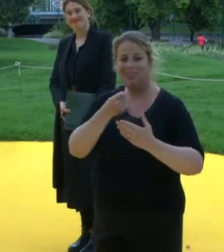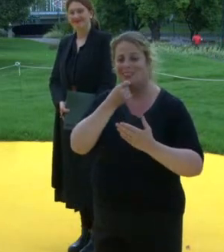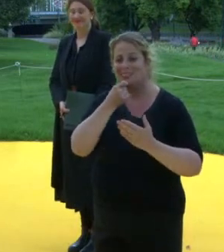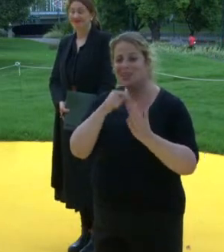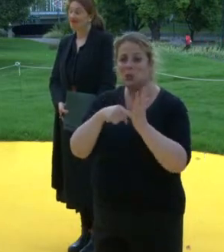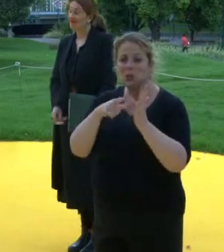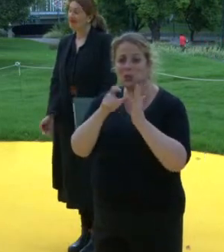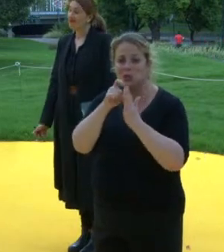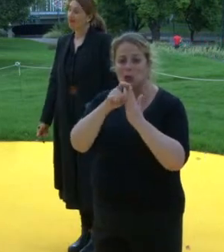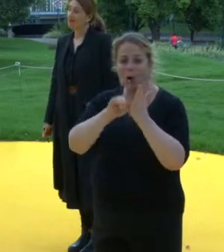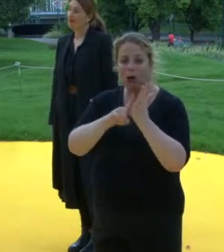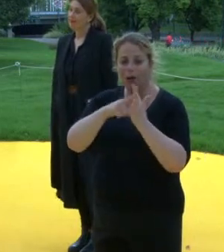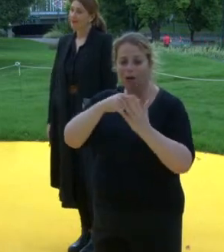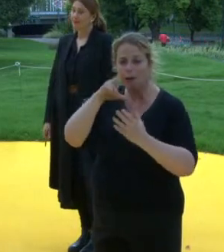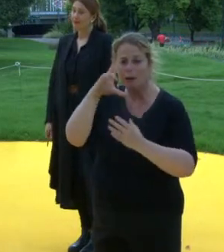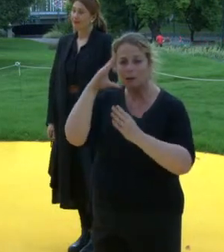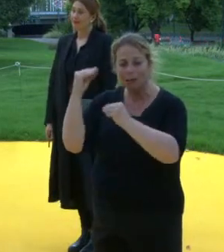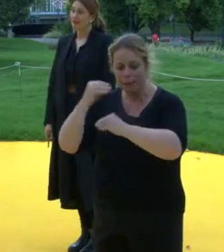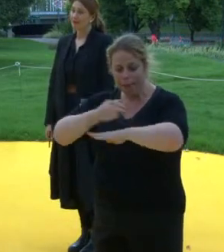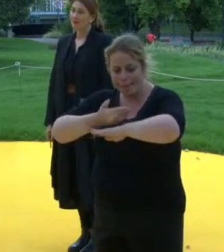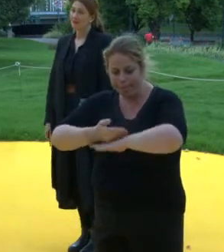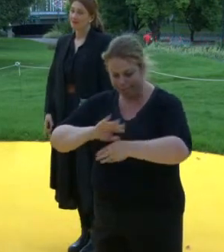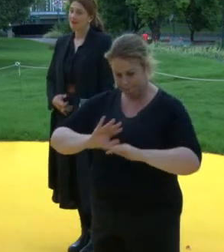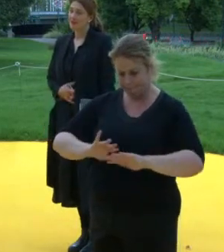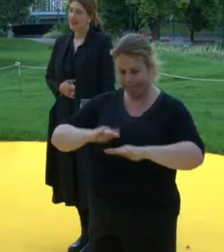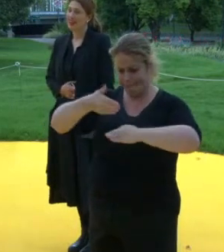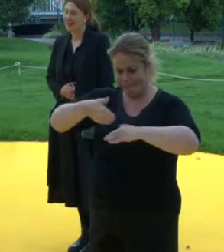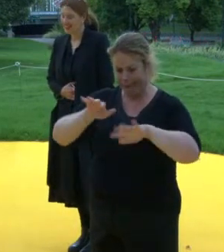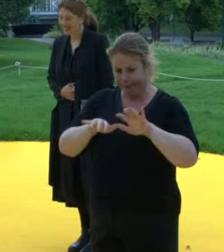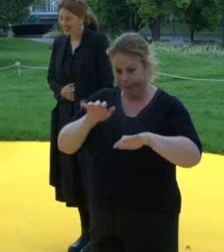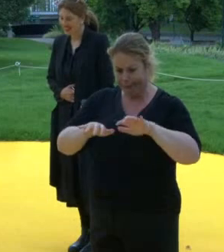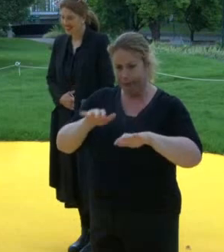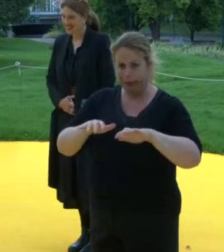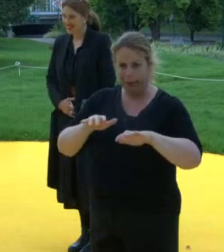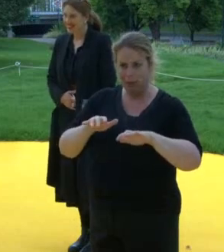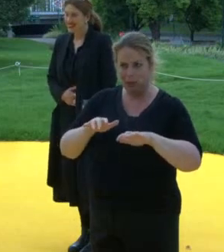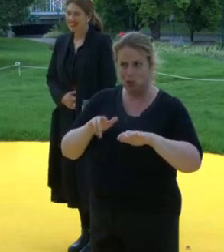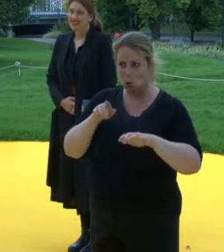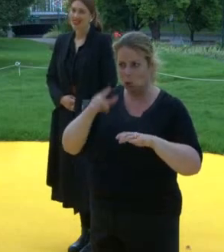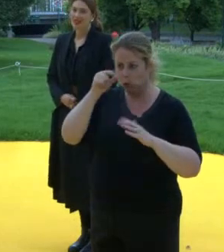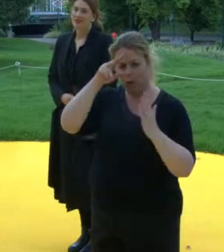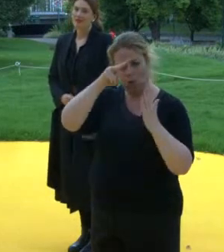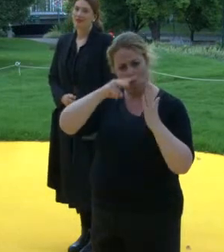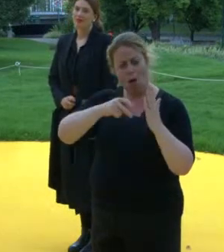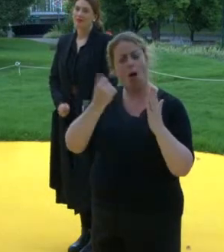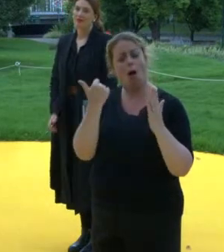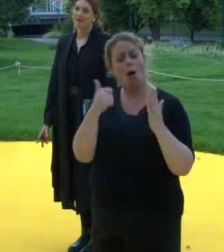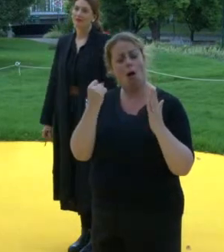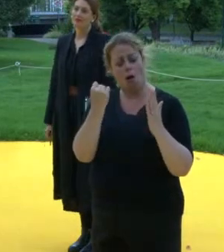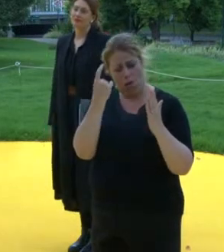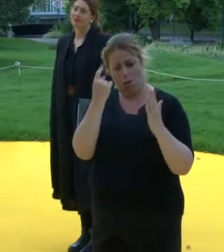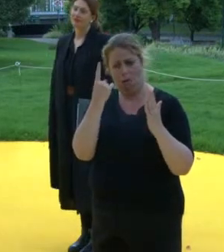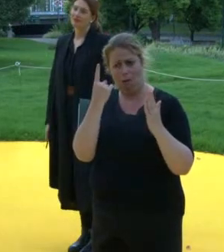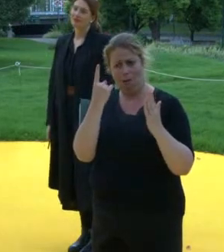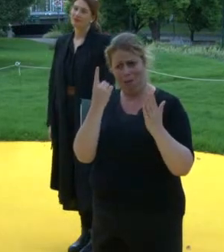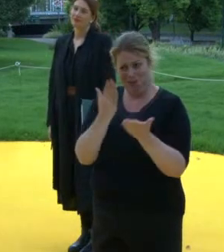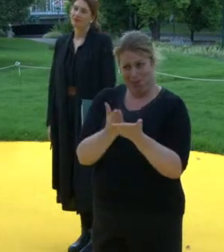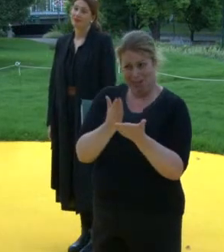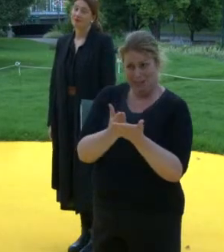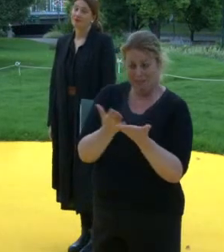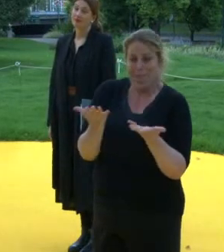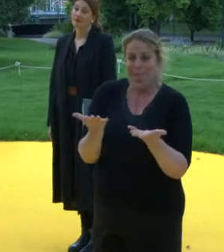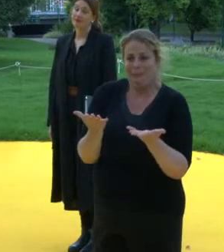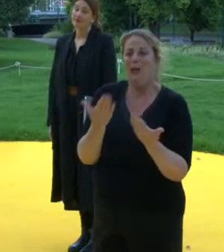I'm actually surprised it even came out coherent, let alone being able to be afforded such an honour. So thank